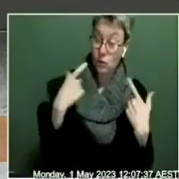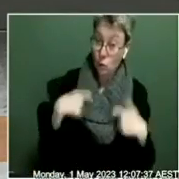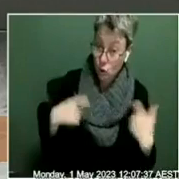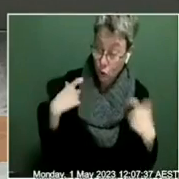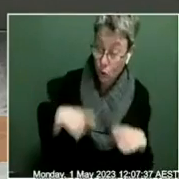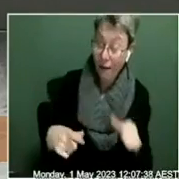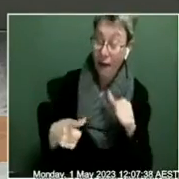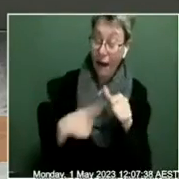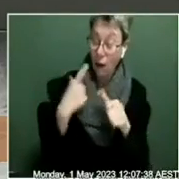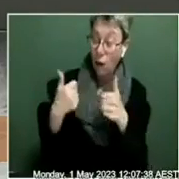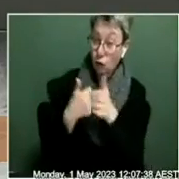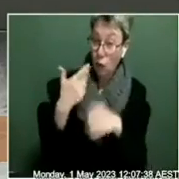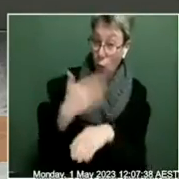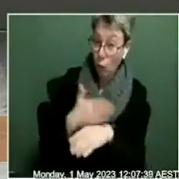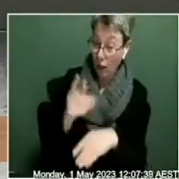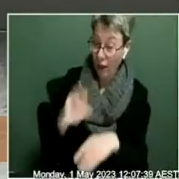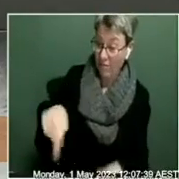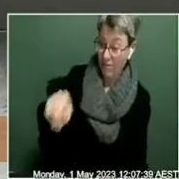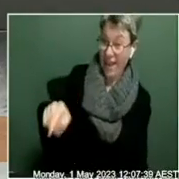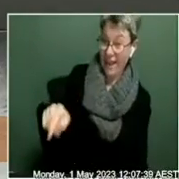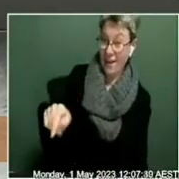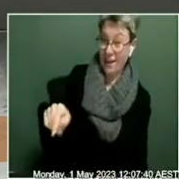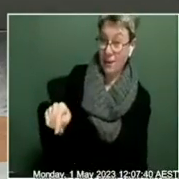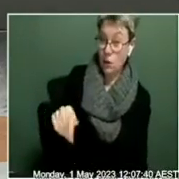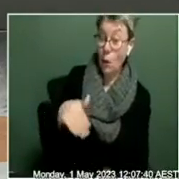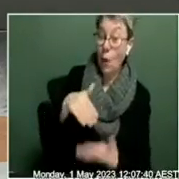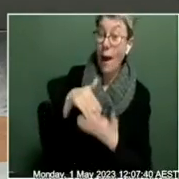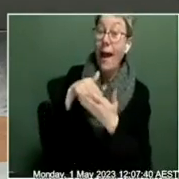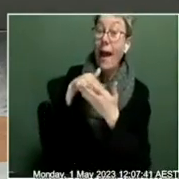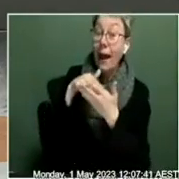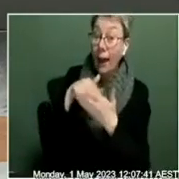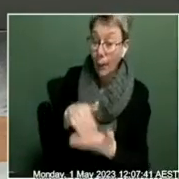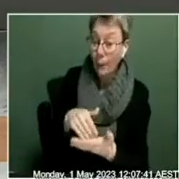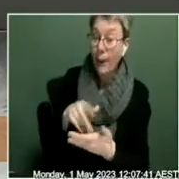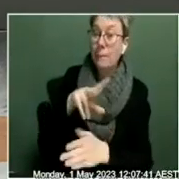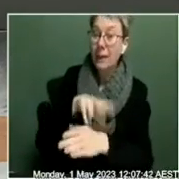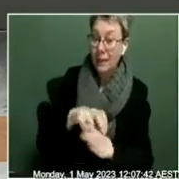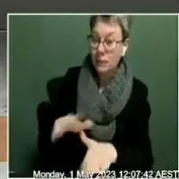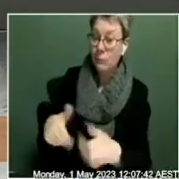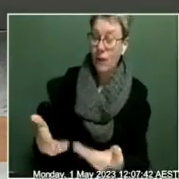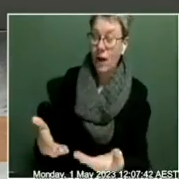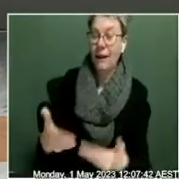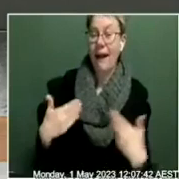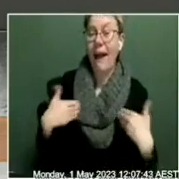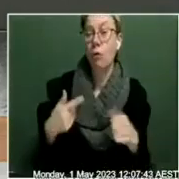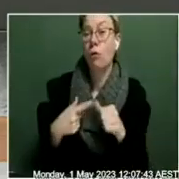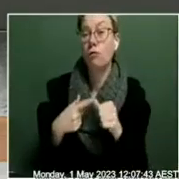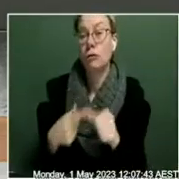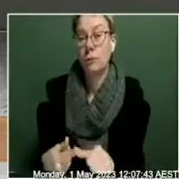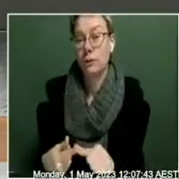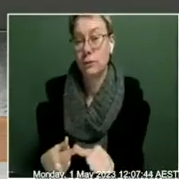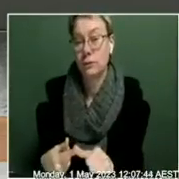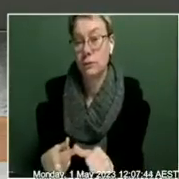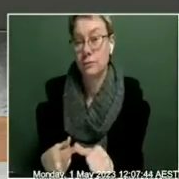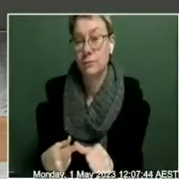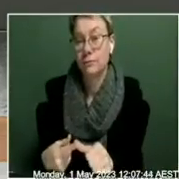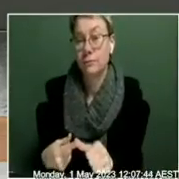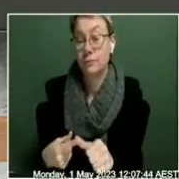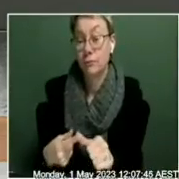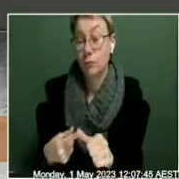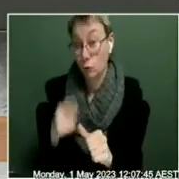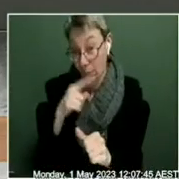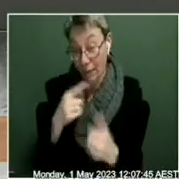people who've got drug and alcohol issues but have also committed other offences. Are you aware of